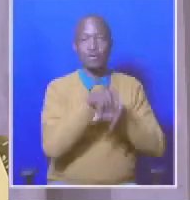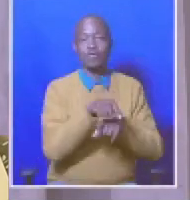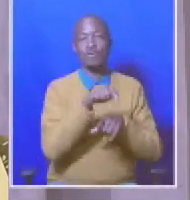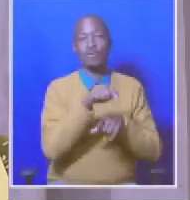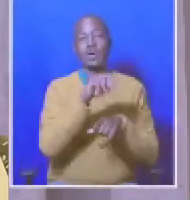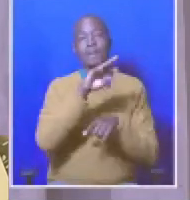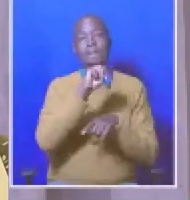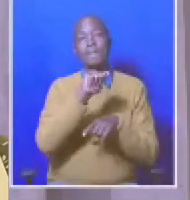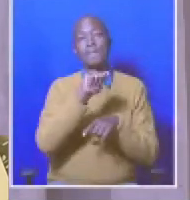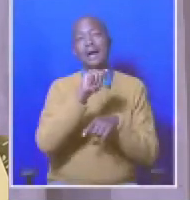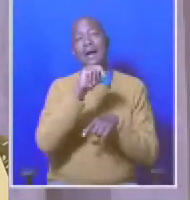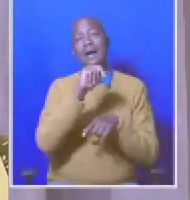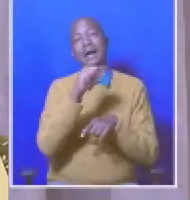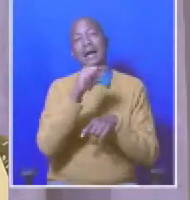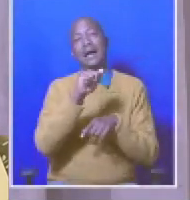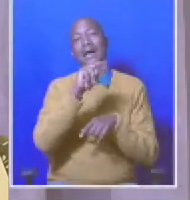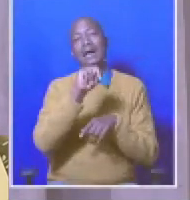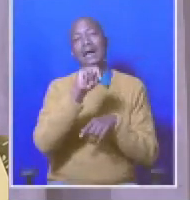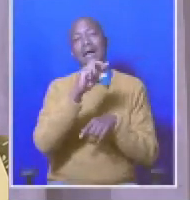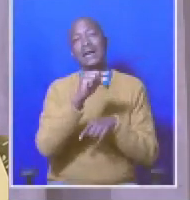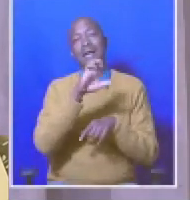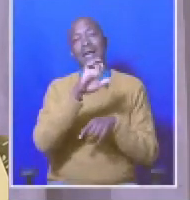it contributes towards increasing the